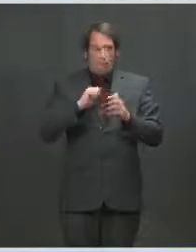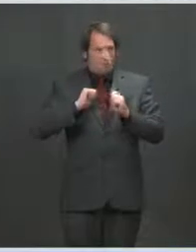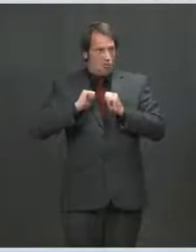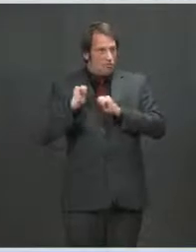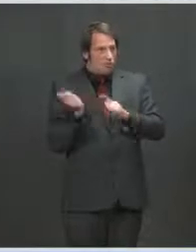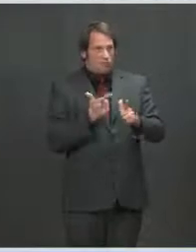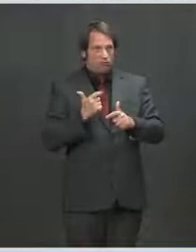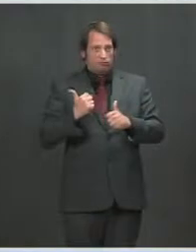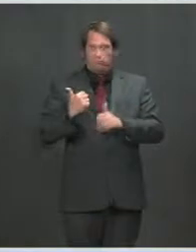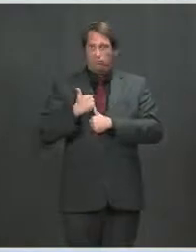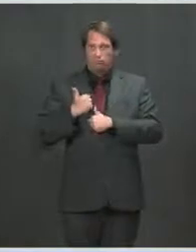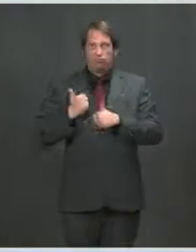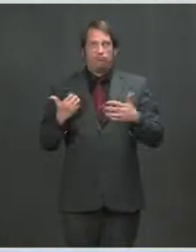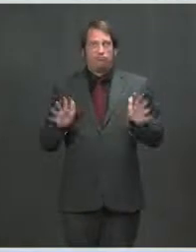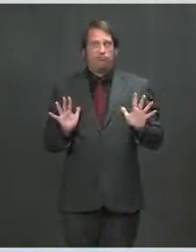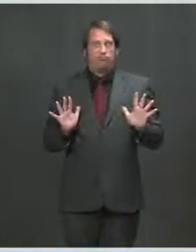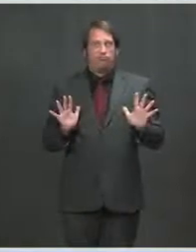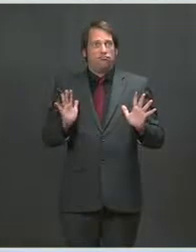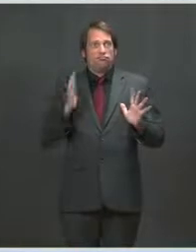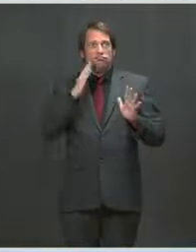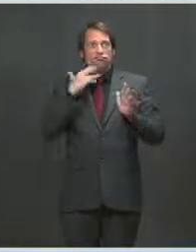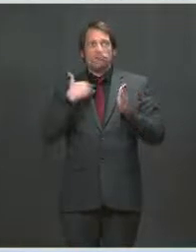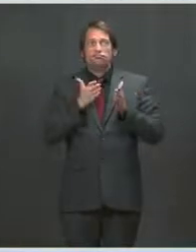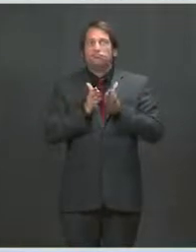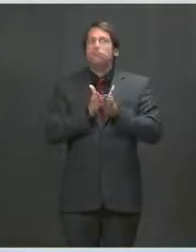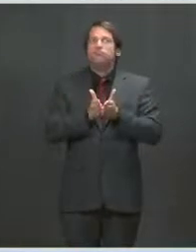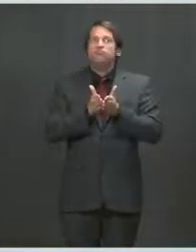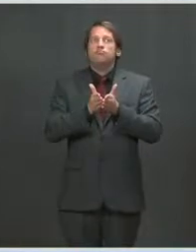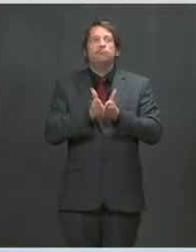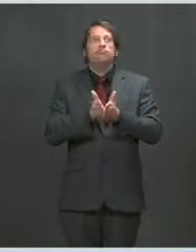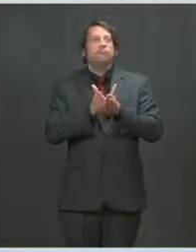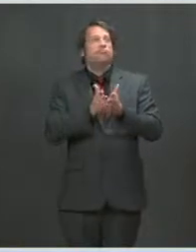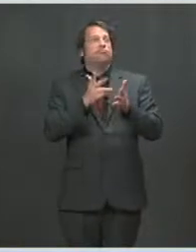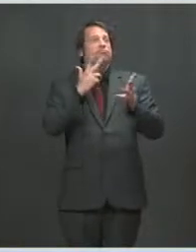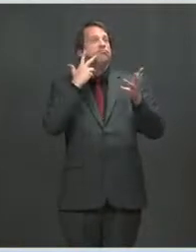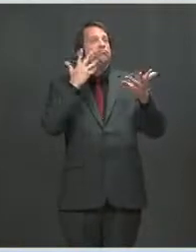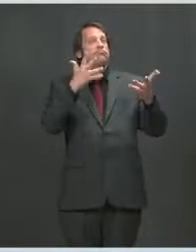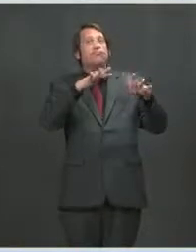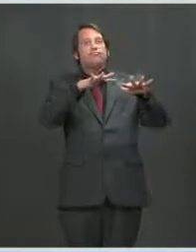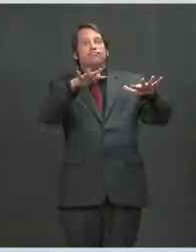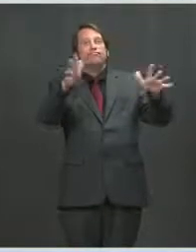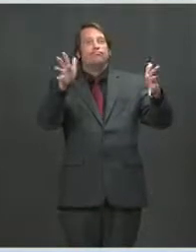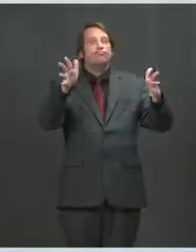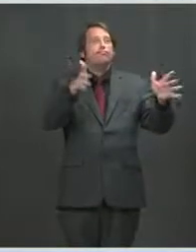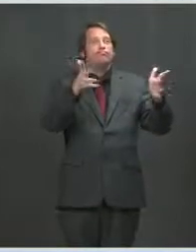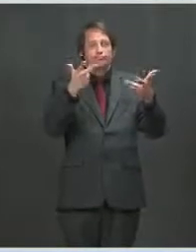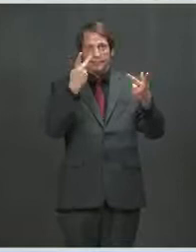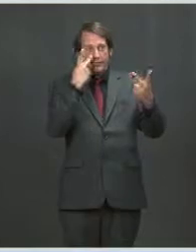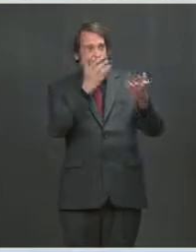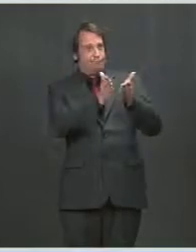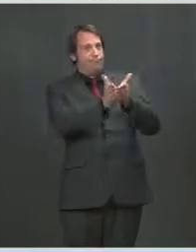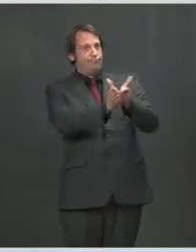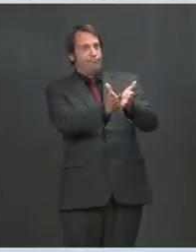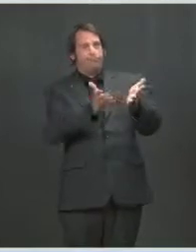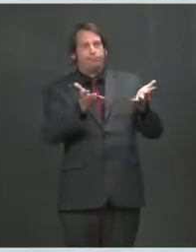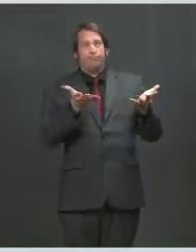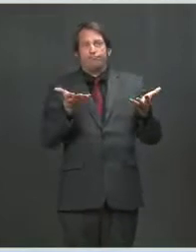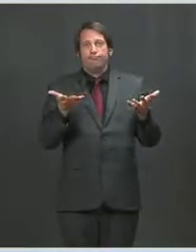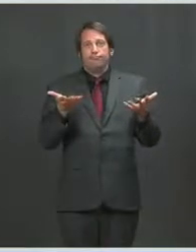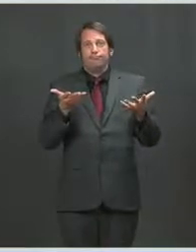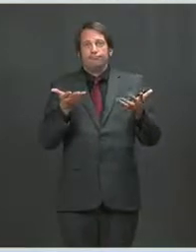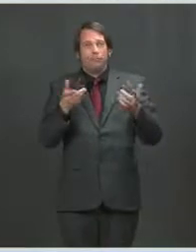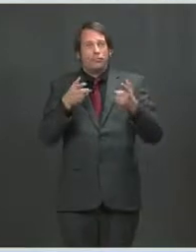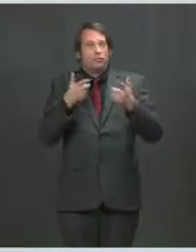towering mast, and know this ship will be steady in the harshest winds, strong enough to cut